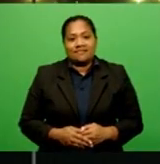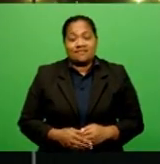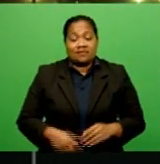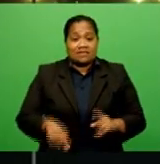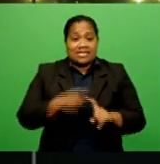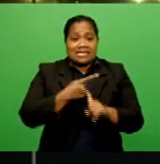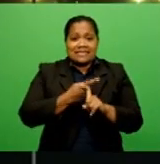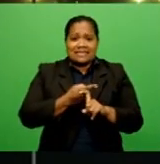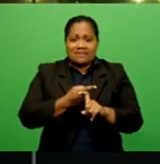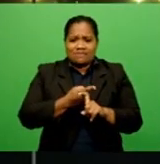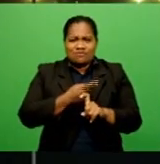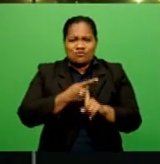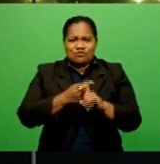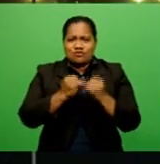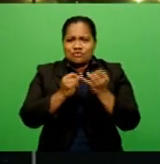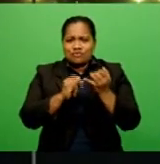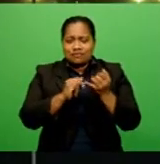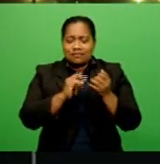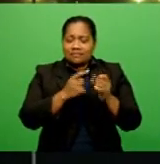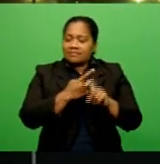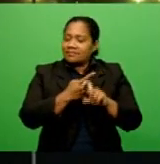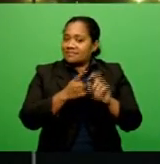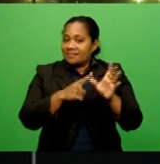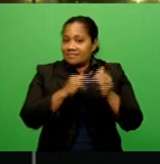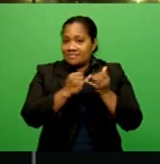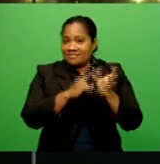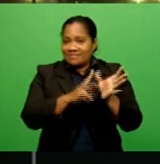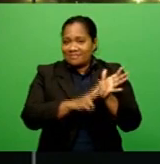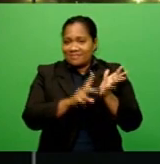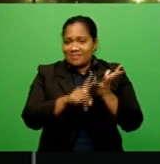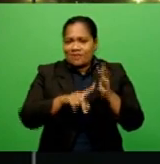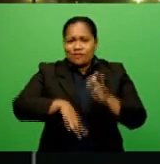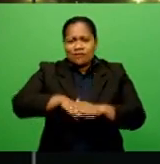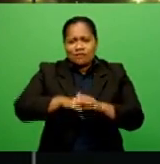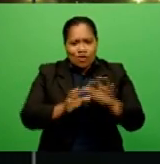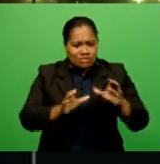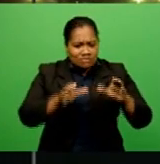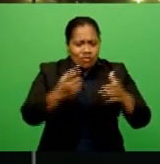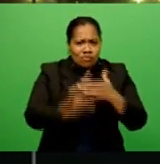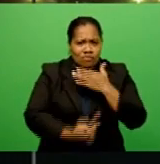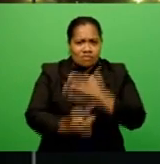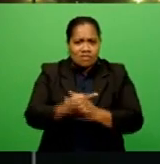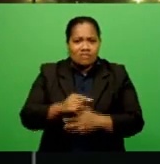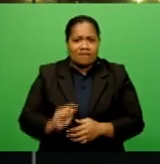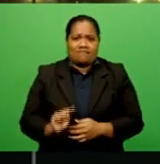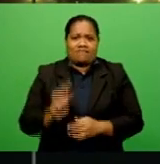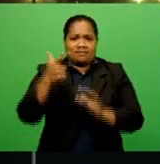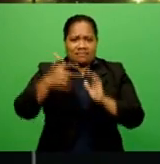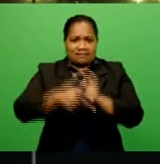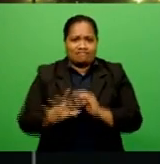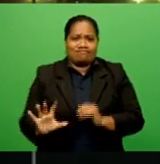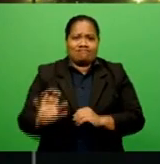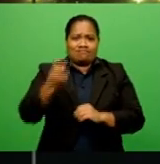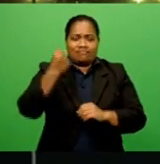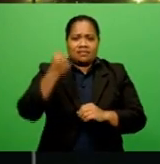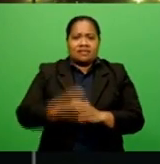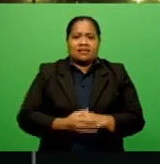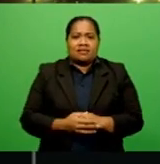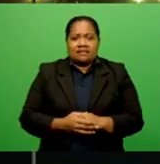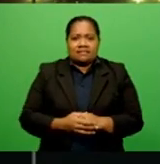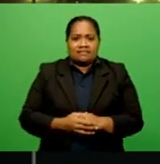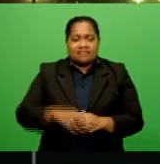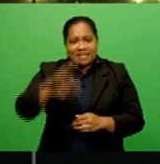Kasavu Football Club has created history after winning its first Vodafone National Club Championship in 76